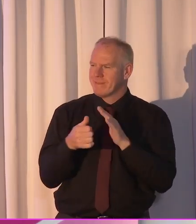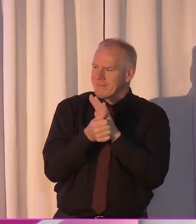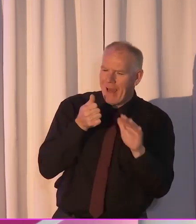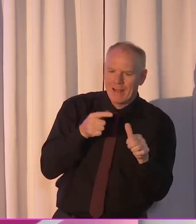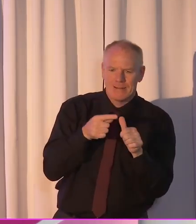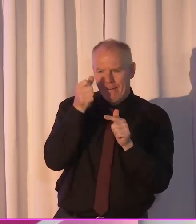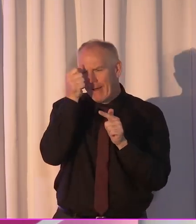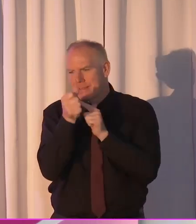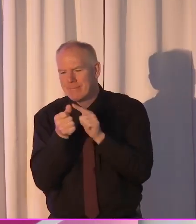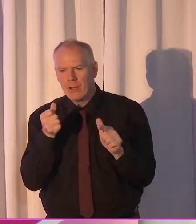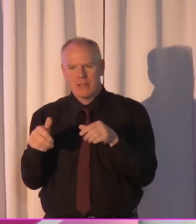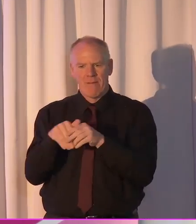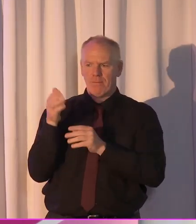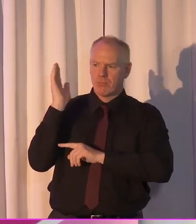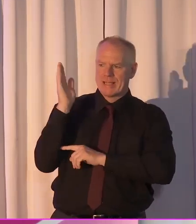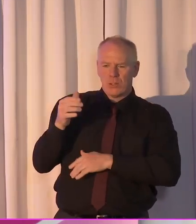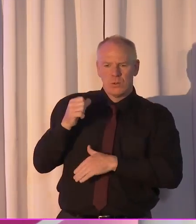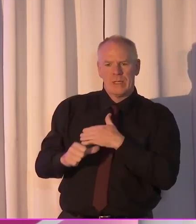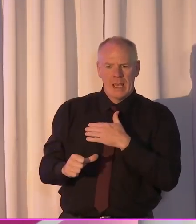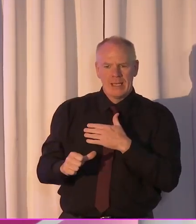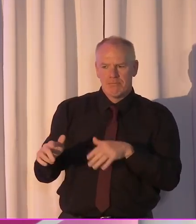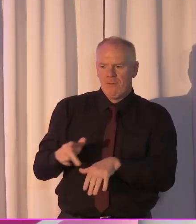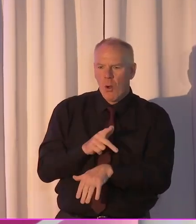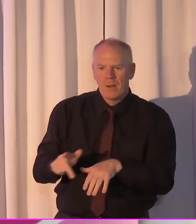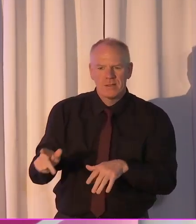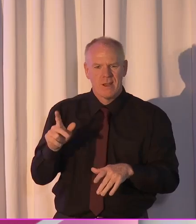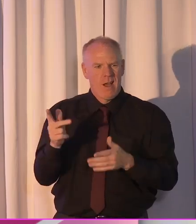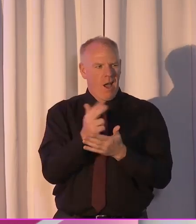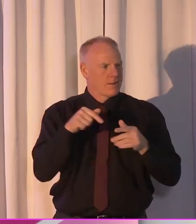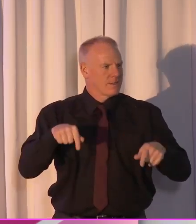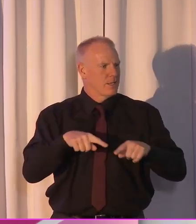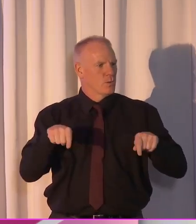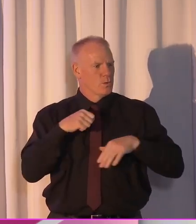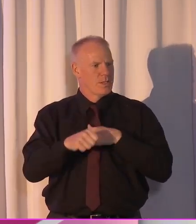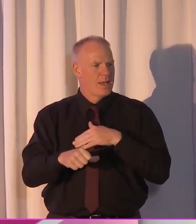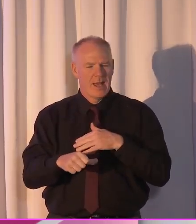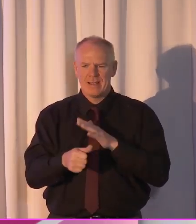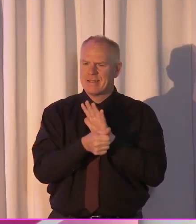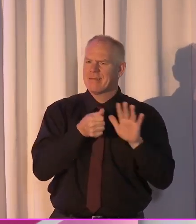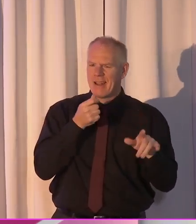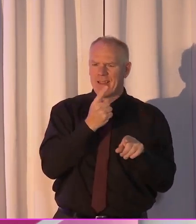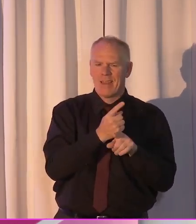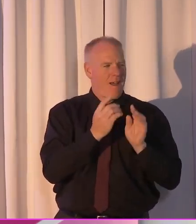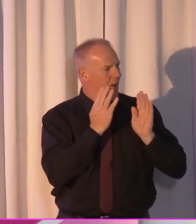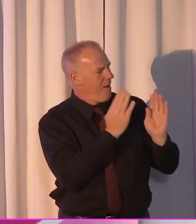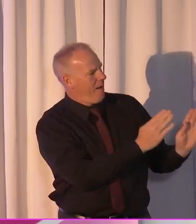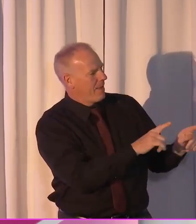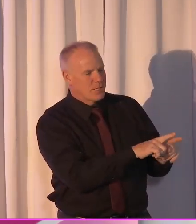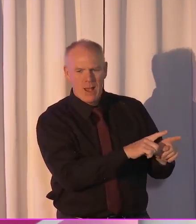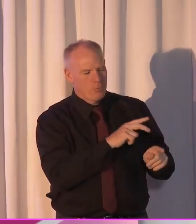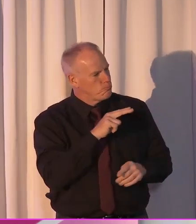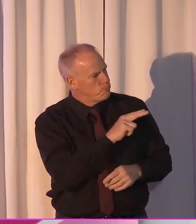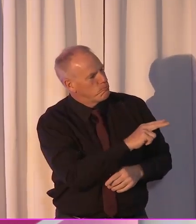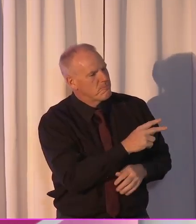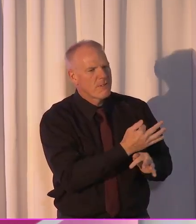talent and expertise amongst the speakers, the performers and the artists in the room, and also the talent along the hallway as you walk down